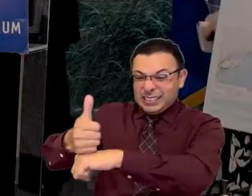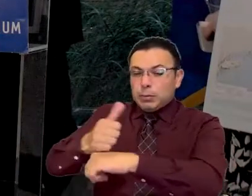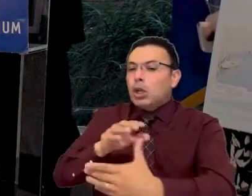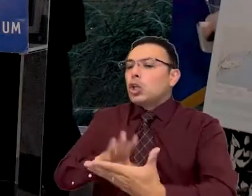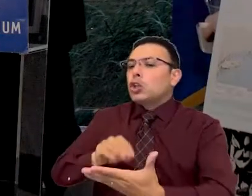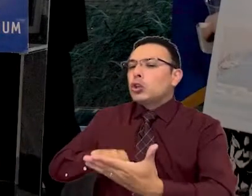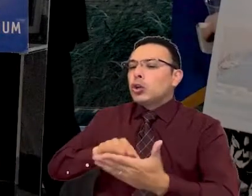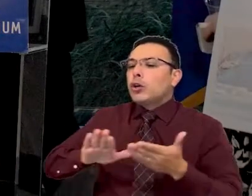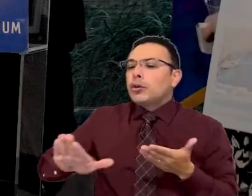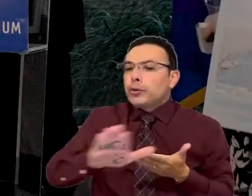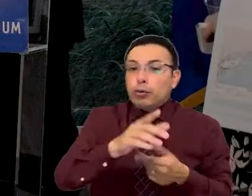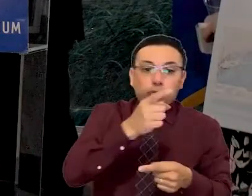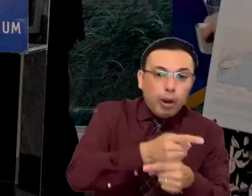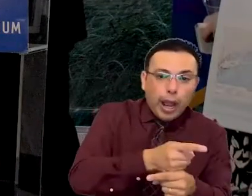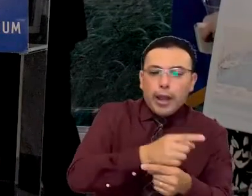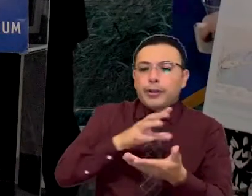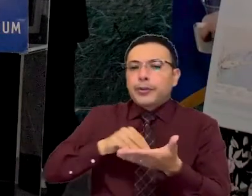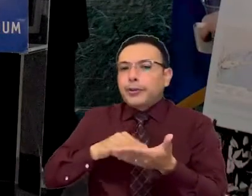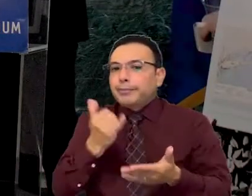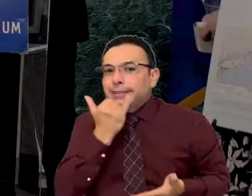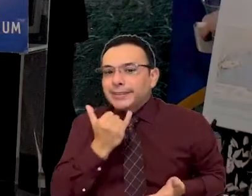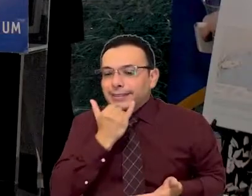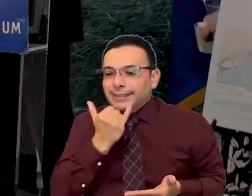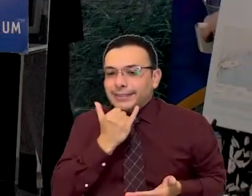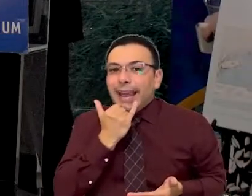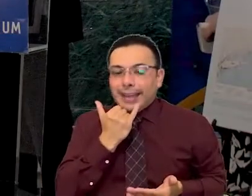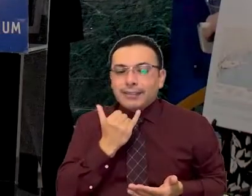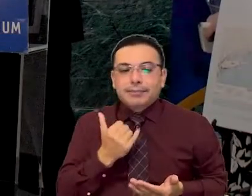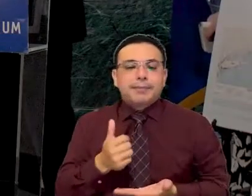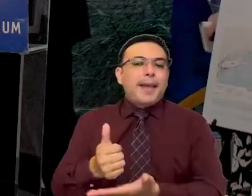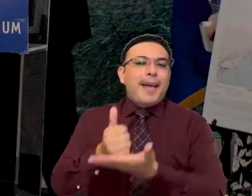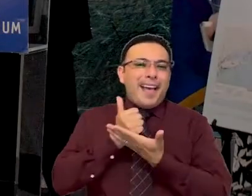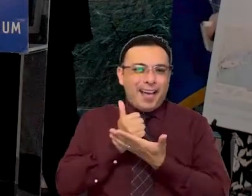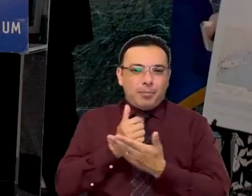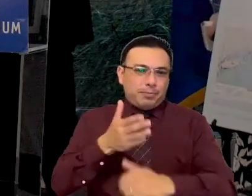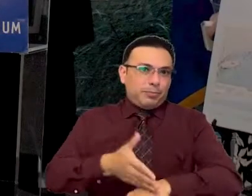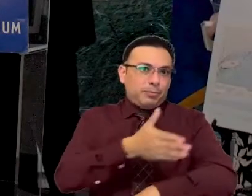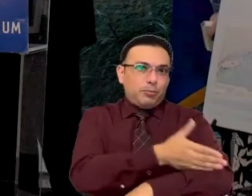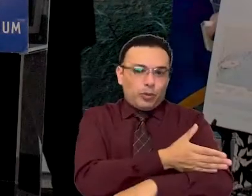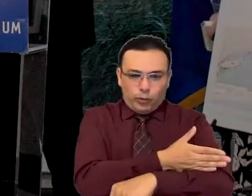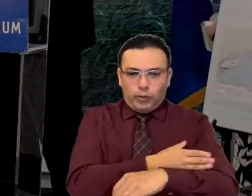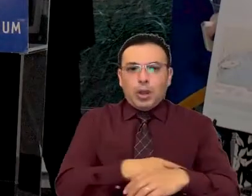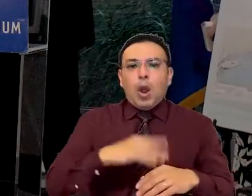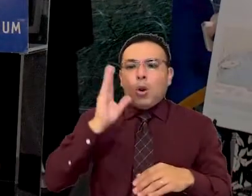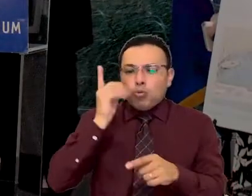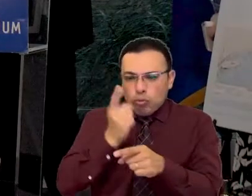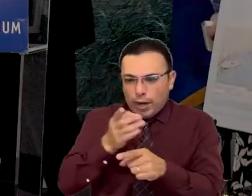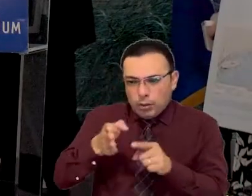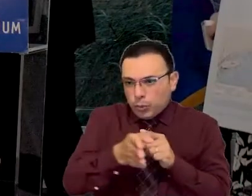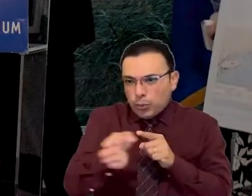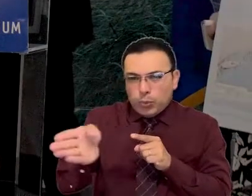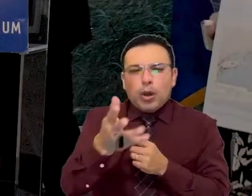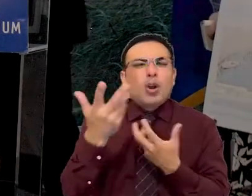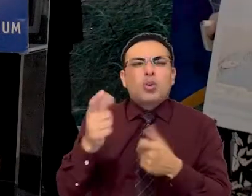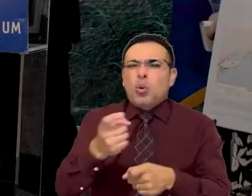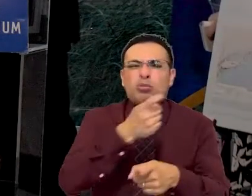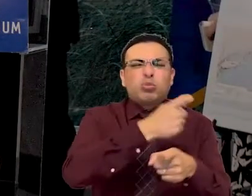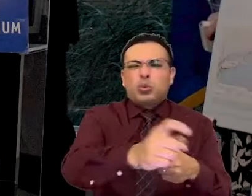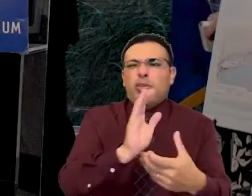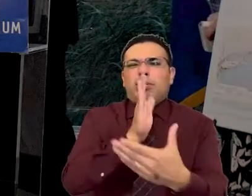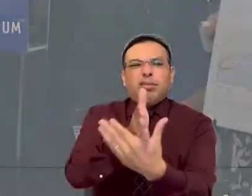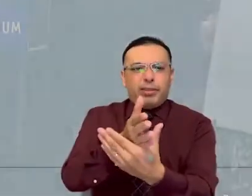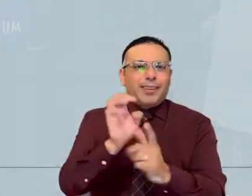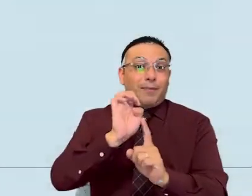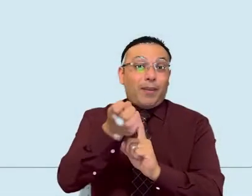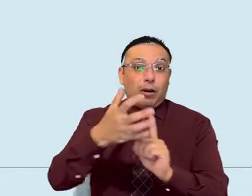stress one thing above all, we're doing everything we can to minimize impacts to the environment.